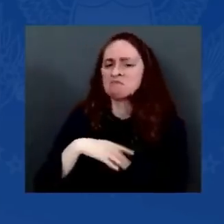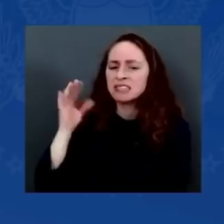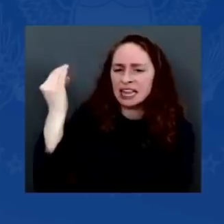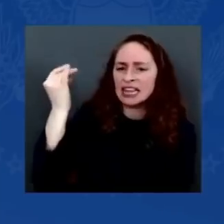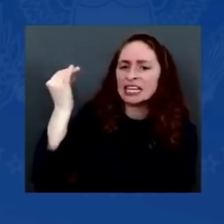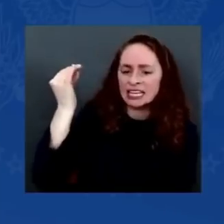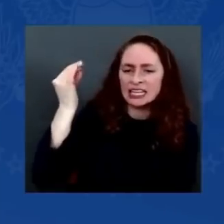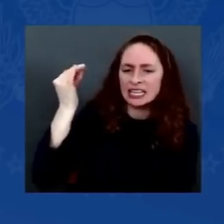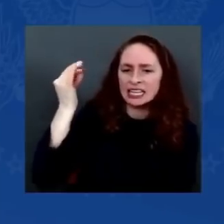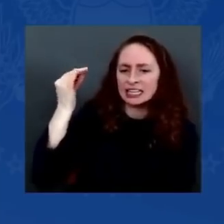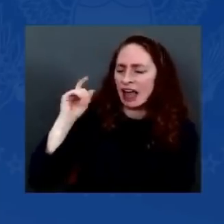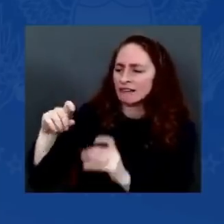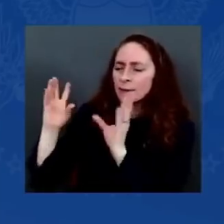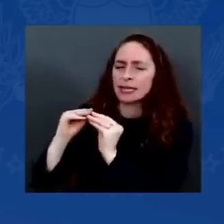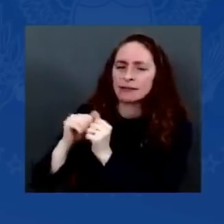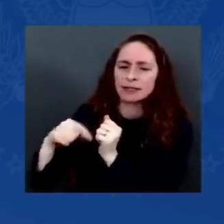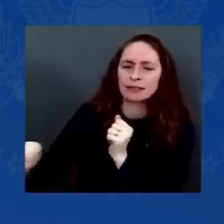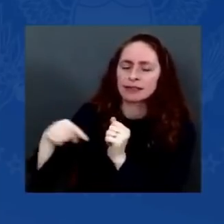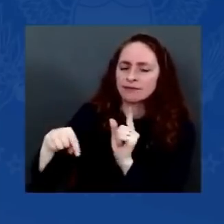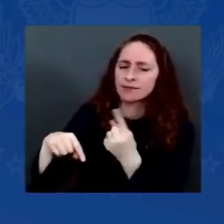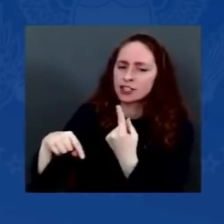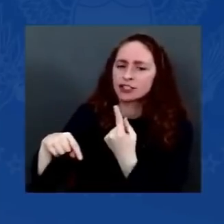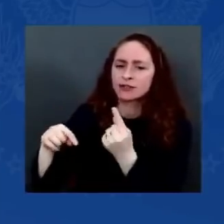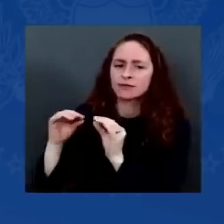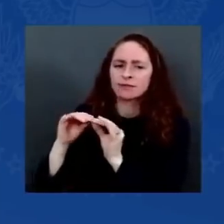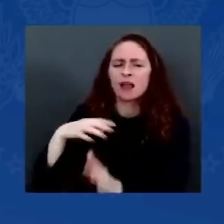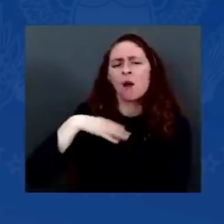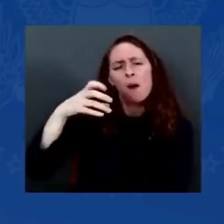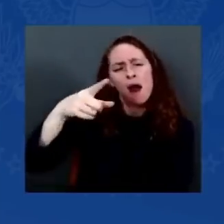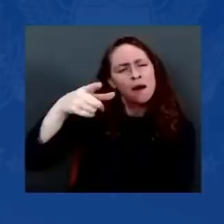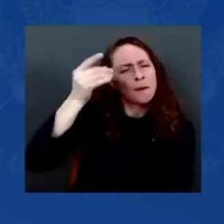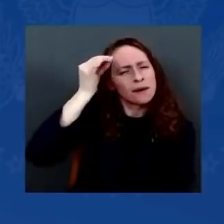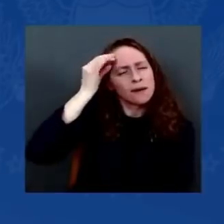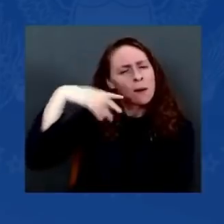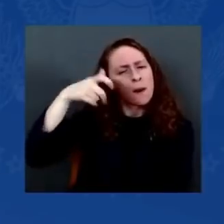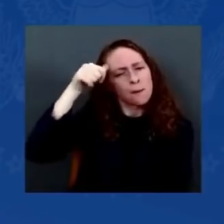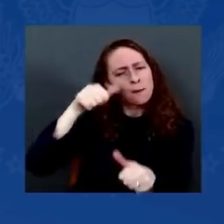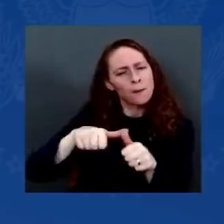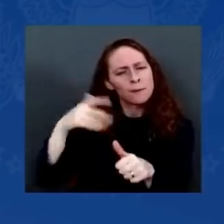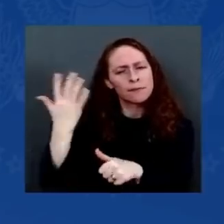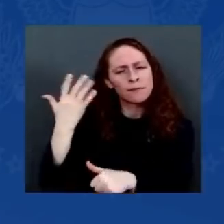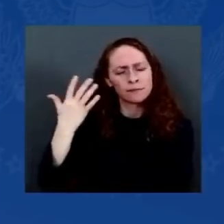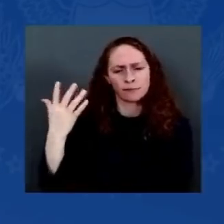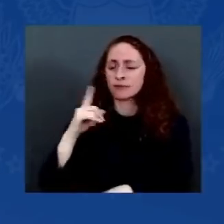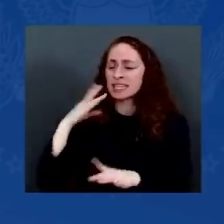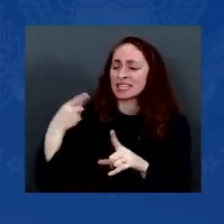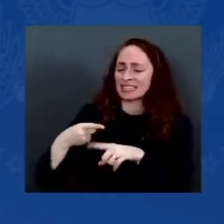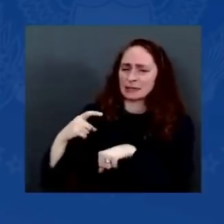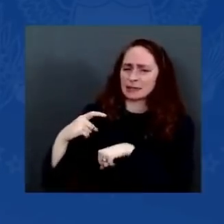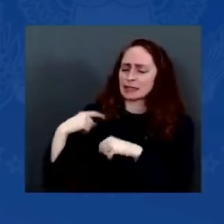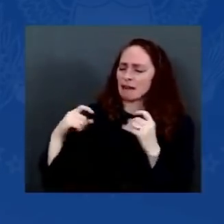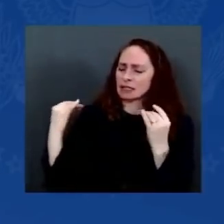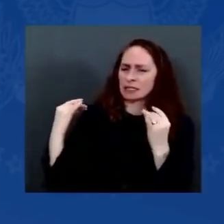travel ban on, is to see how much time we had before it hit here so we could begin to decide what we needed by looking at